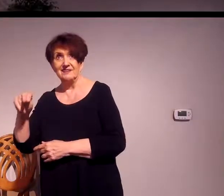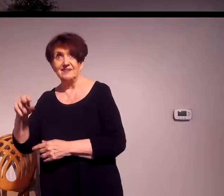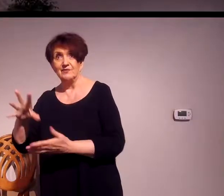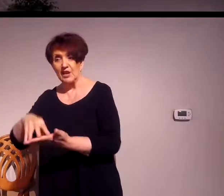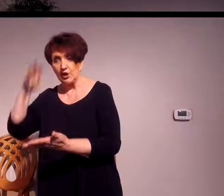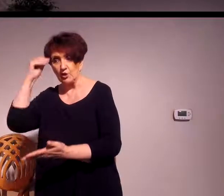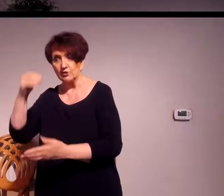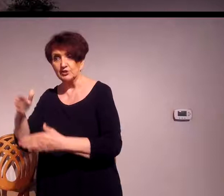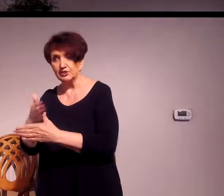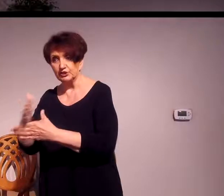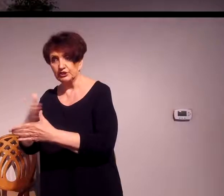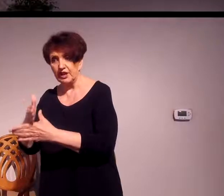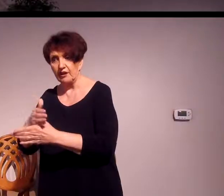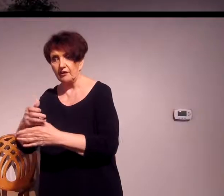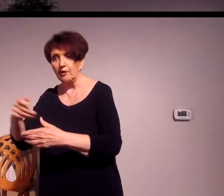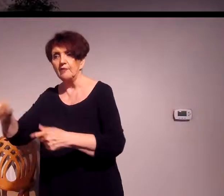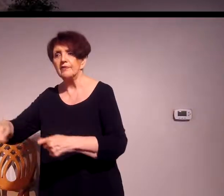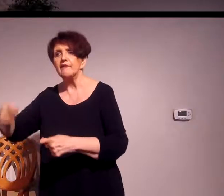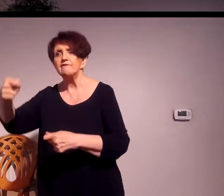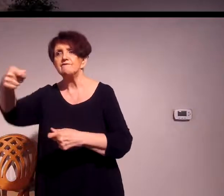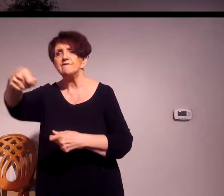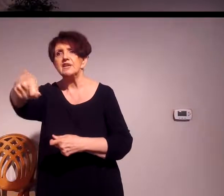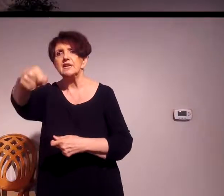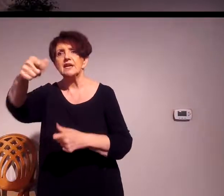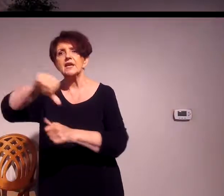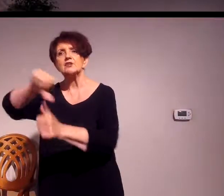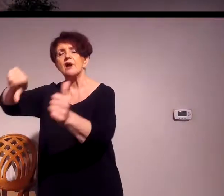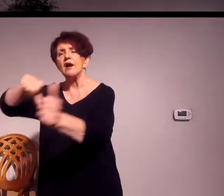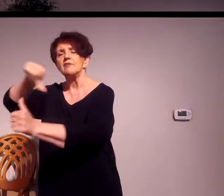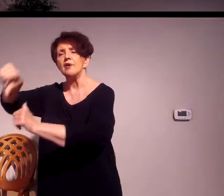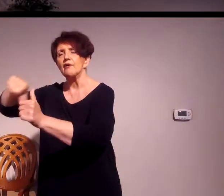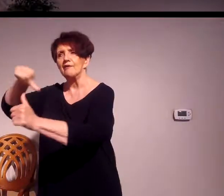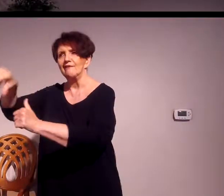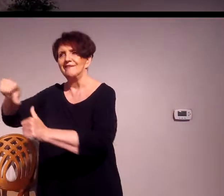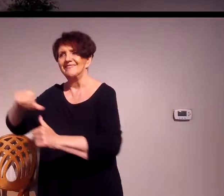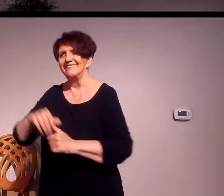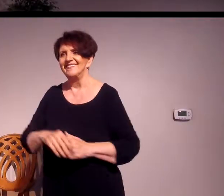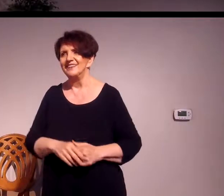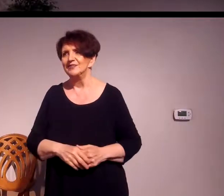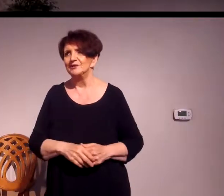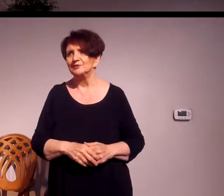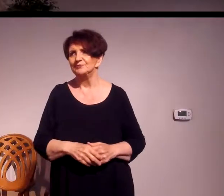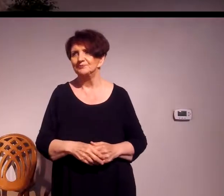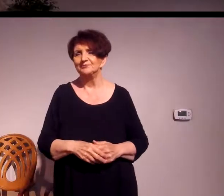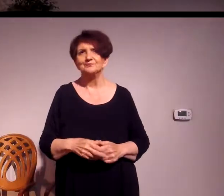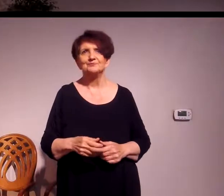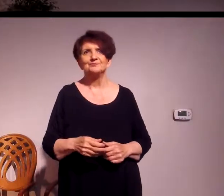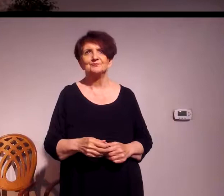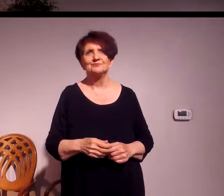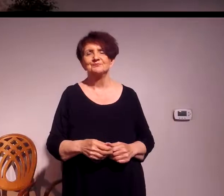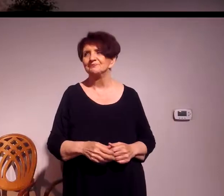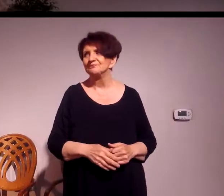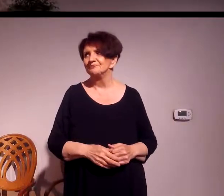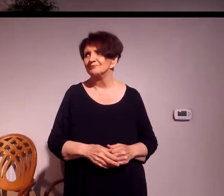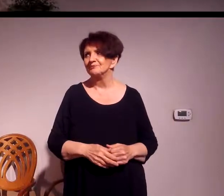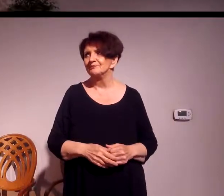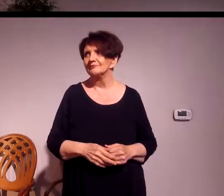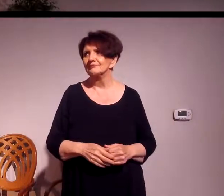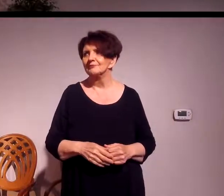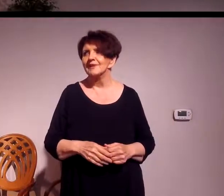hell, it's a state of mind. It's how you serve. You know, now, we're going to get real past these slides real quick,